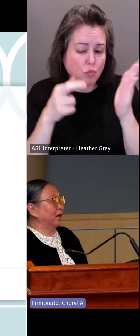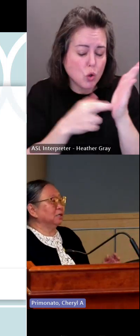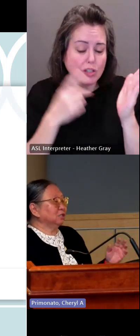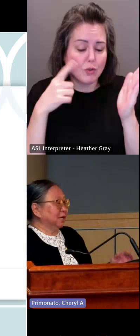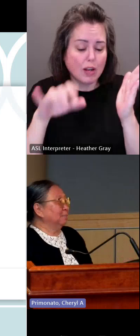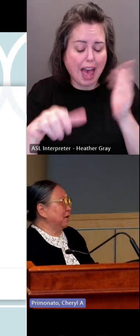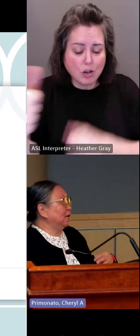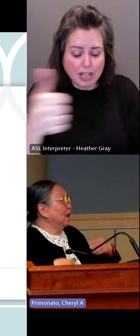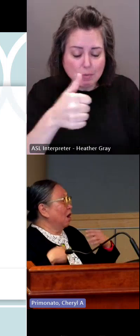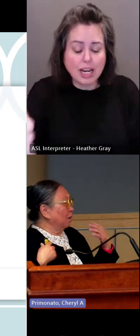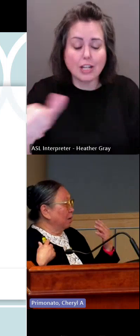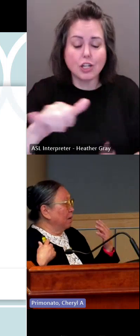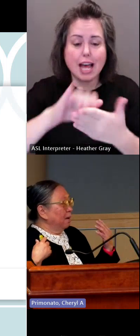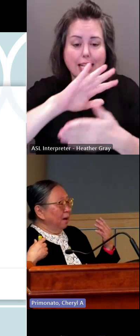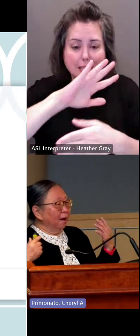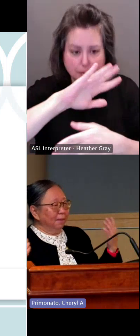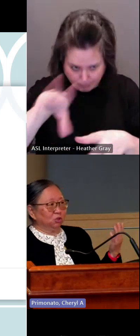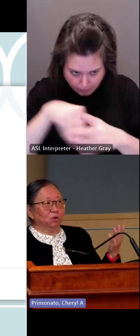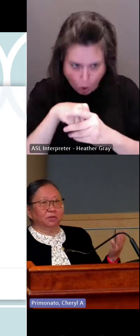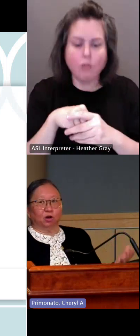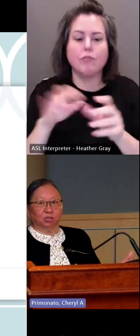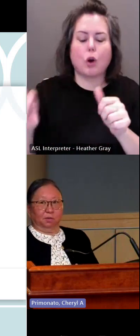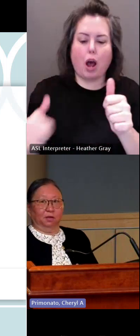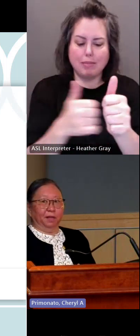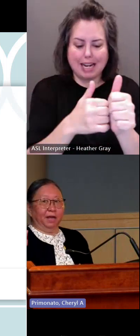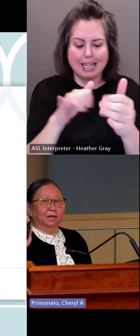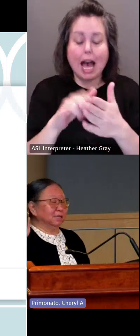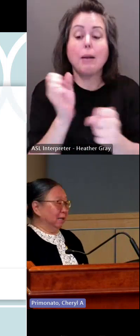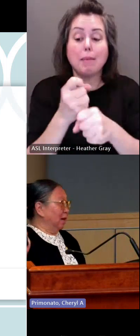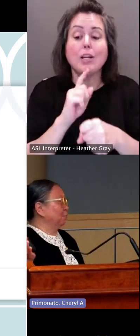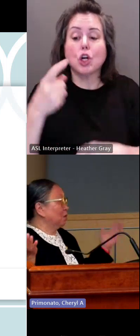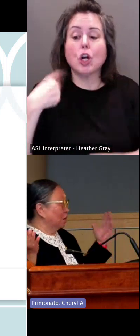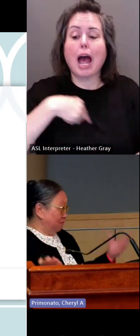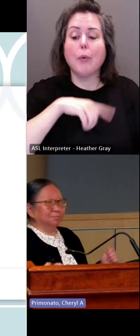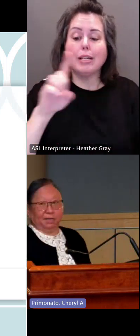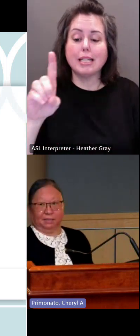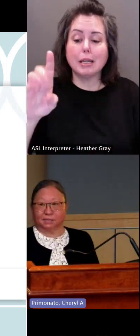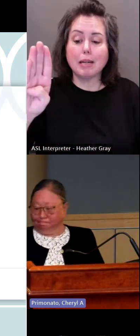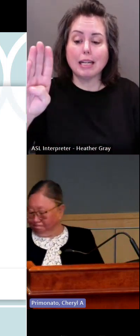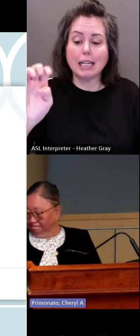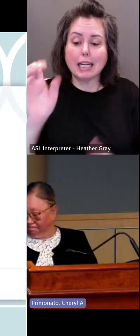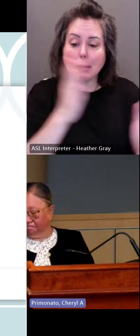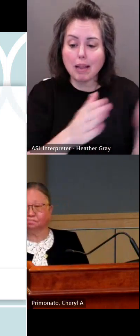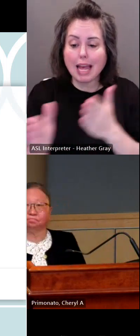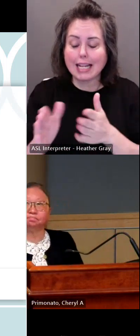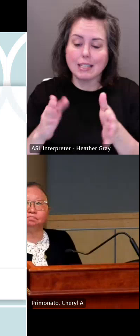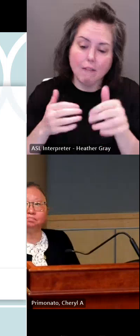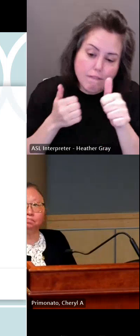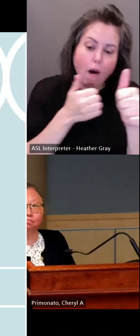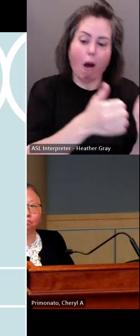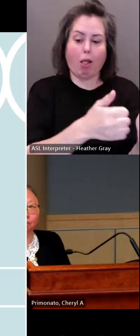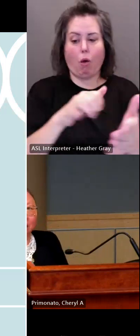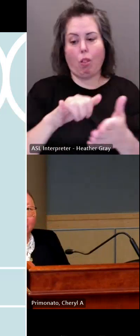we are required to update our, make sure that our DB plan is in line with all of the updates.